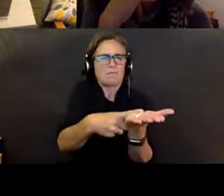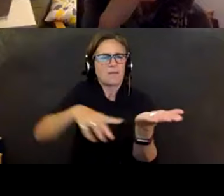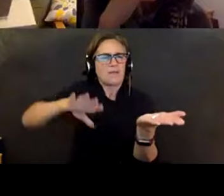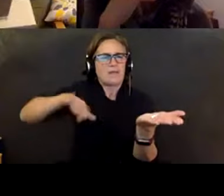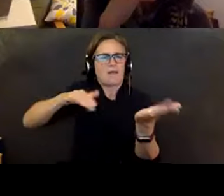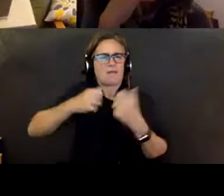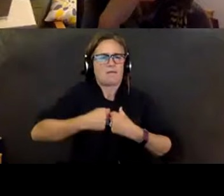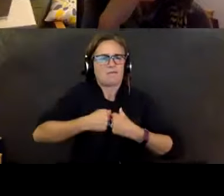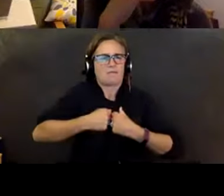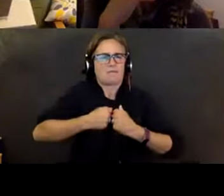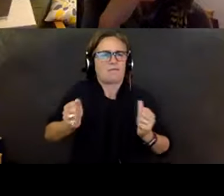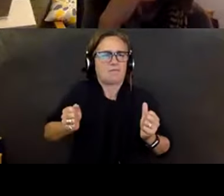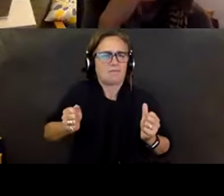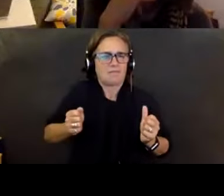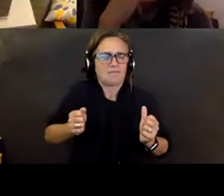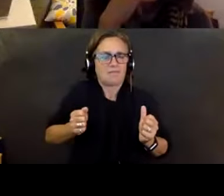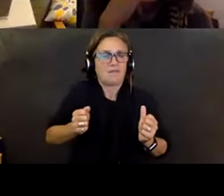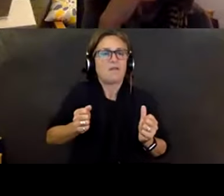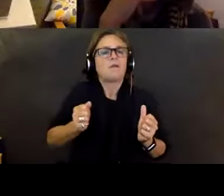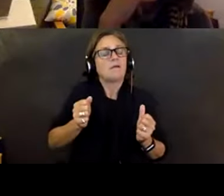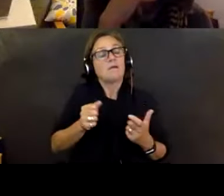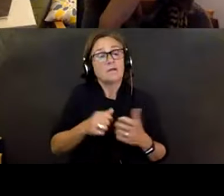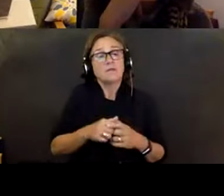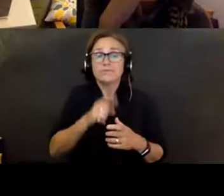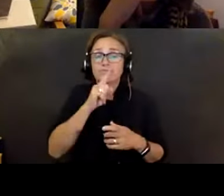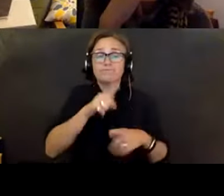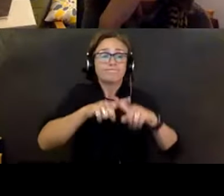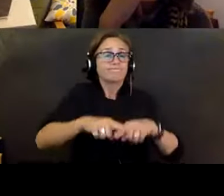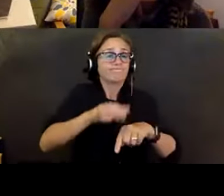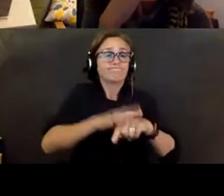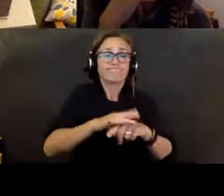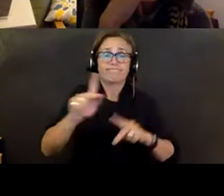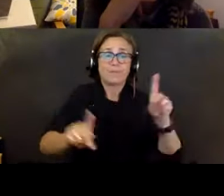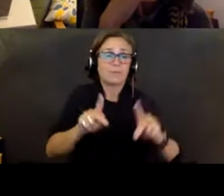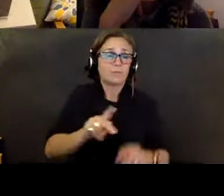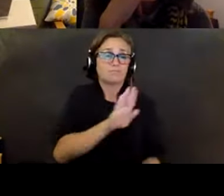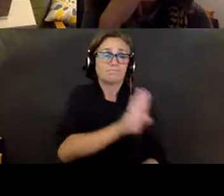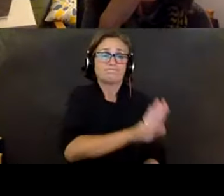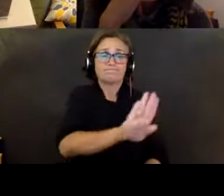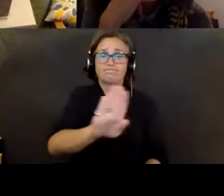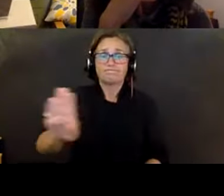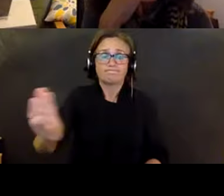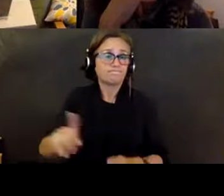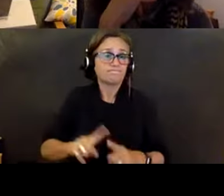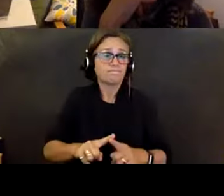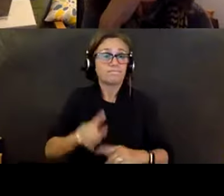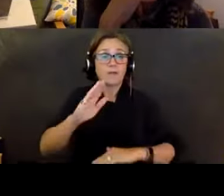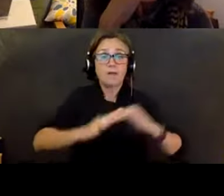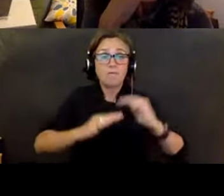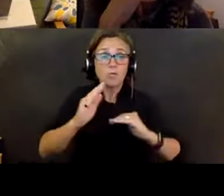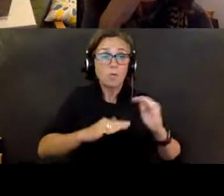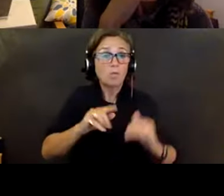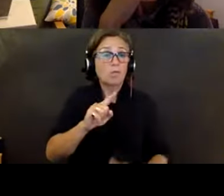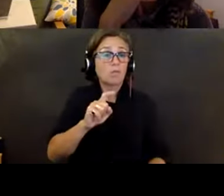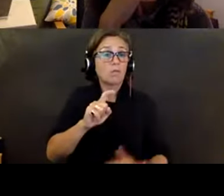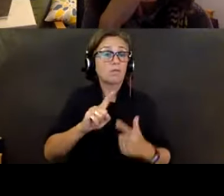to each individual and their motivation to want to engage in the conversation, their level of comfort and how they feel safe to